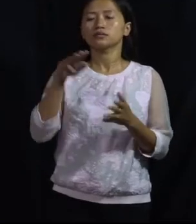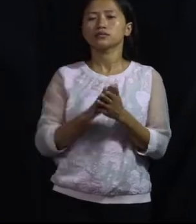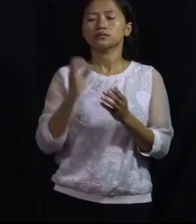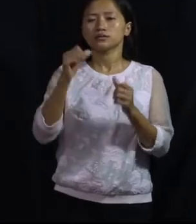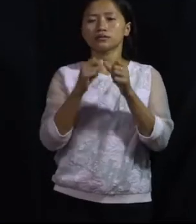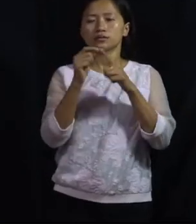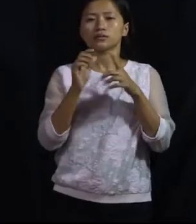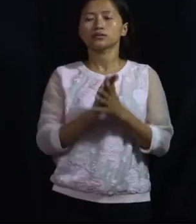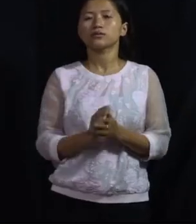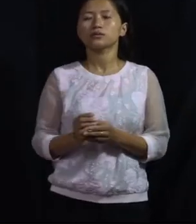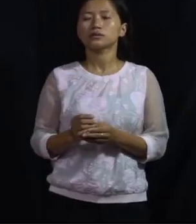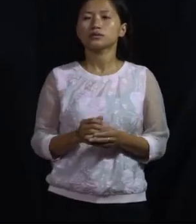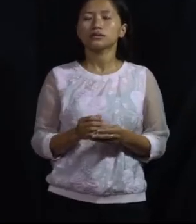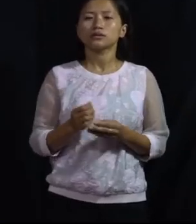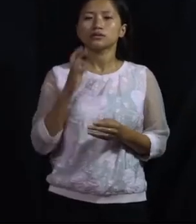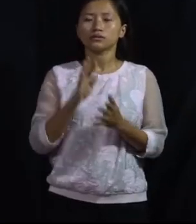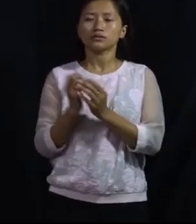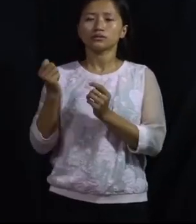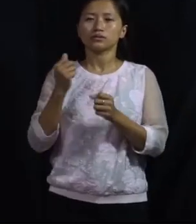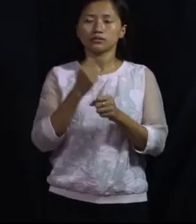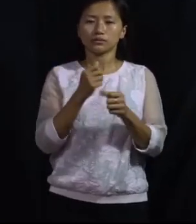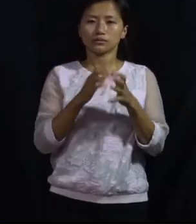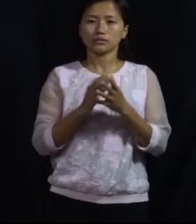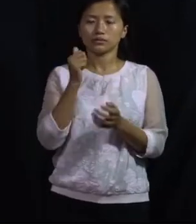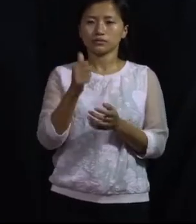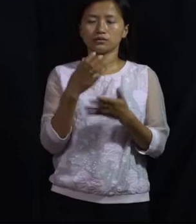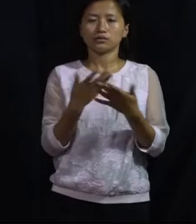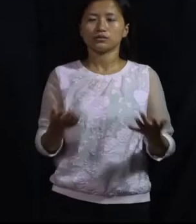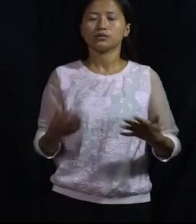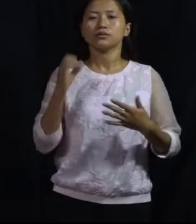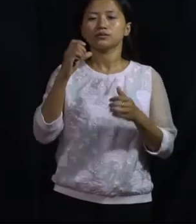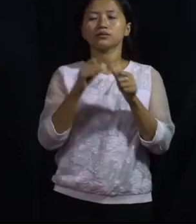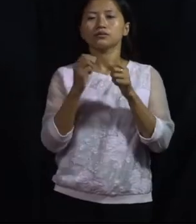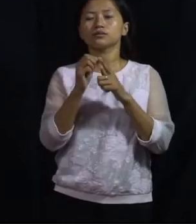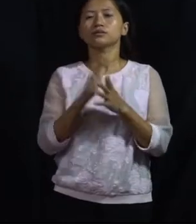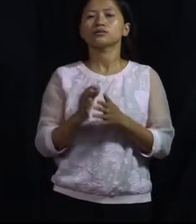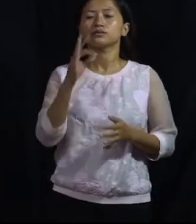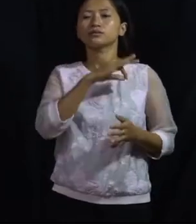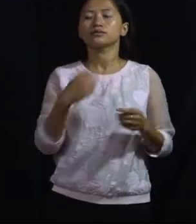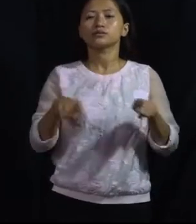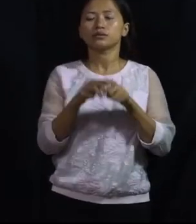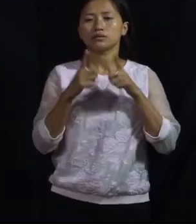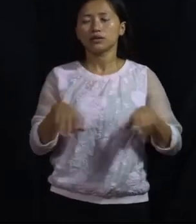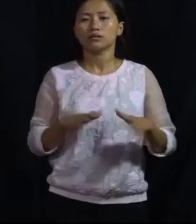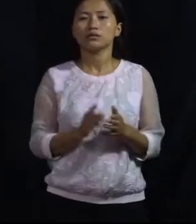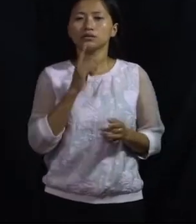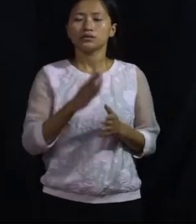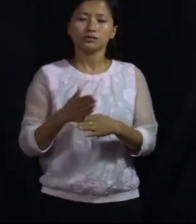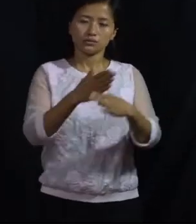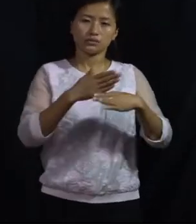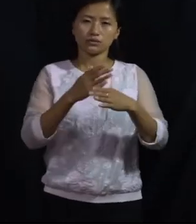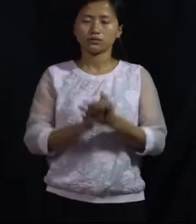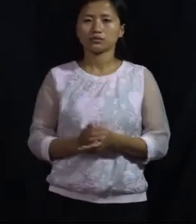capital. C brings necessary cash of goodwill and capital. Profit and losses are to be shared in